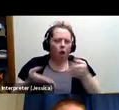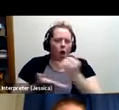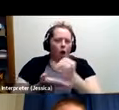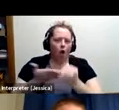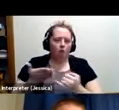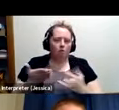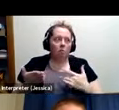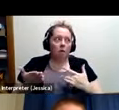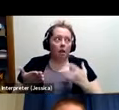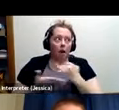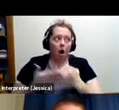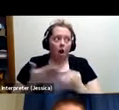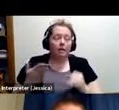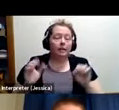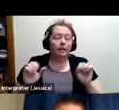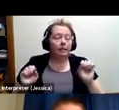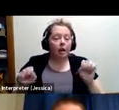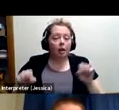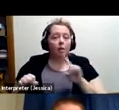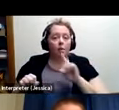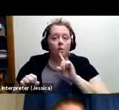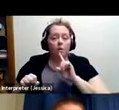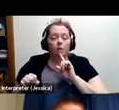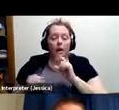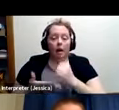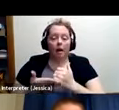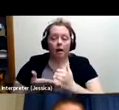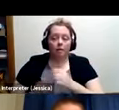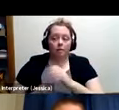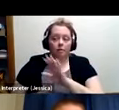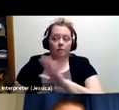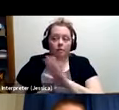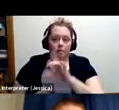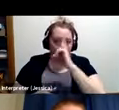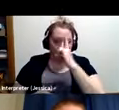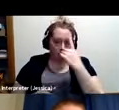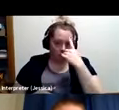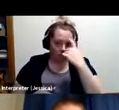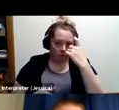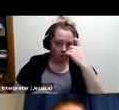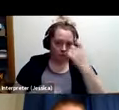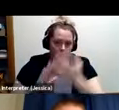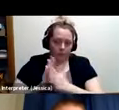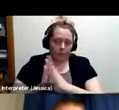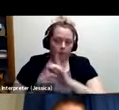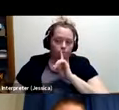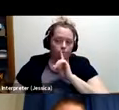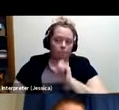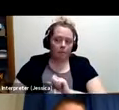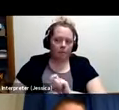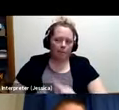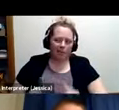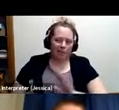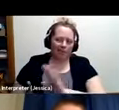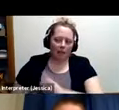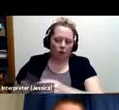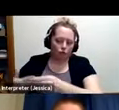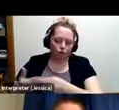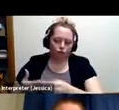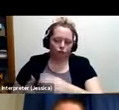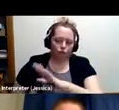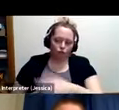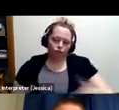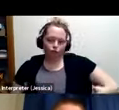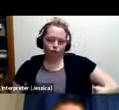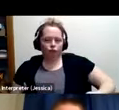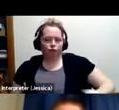things and can be a real conduit for those things, but it's really kind of up to them what they would like to do. So we have